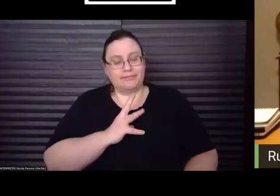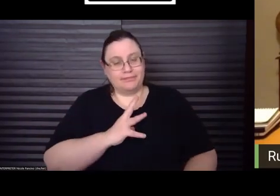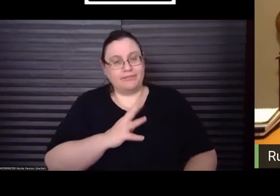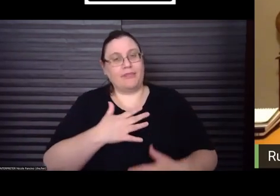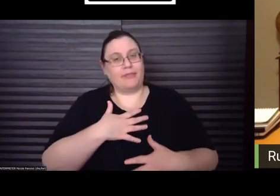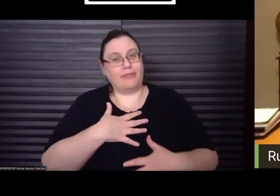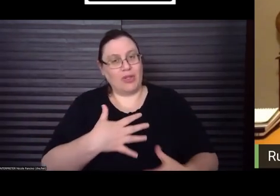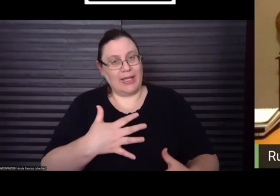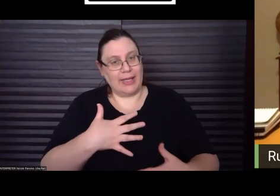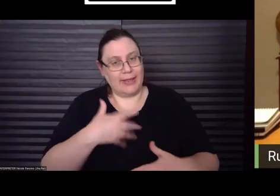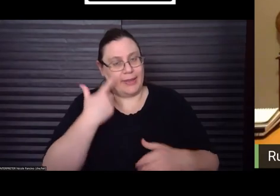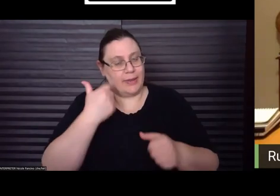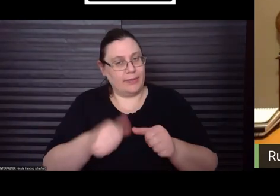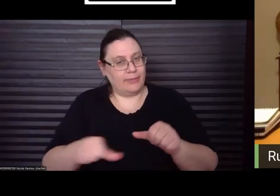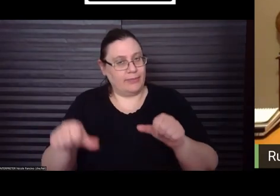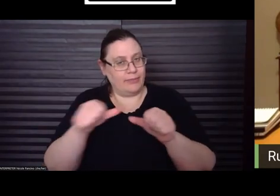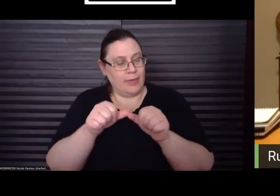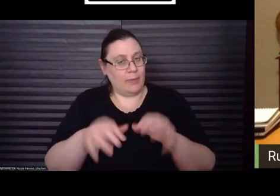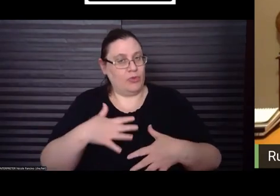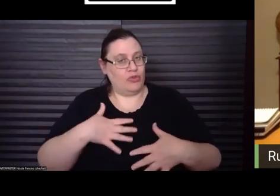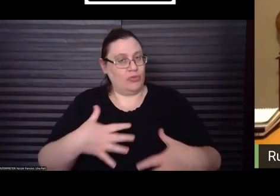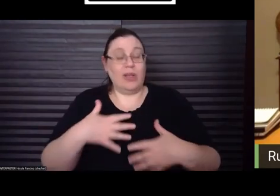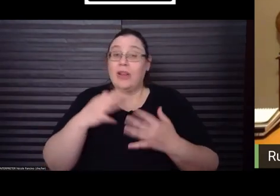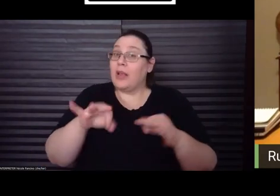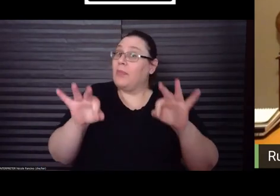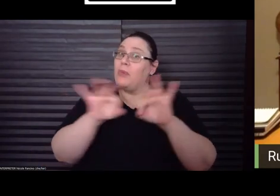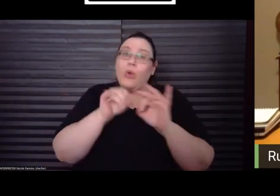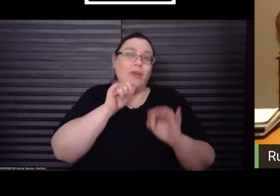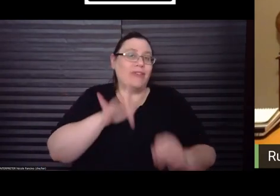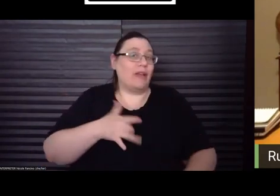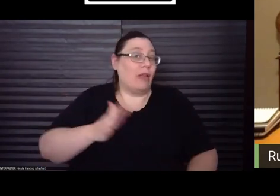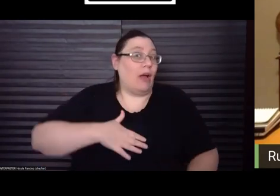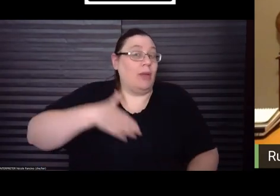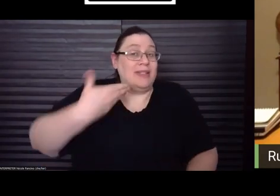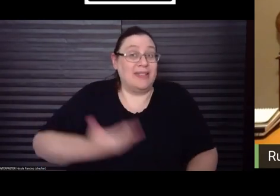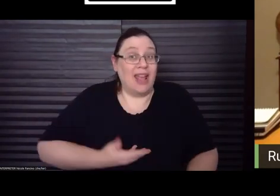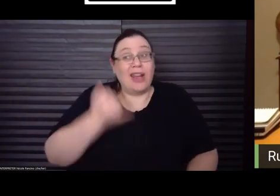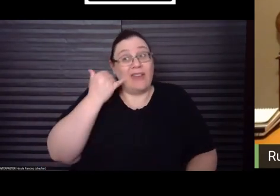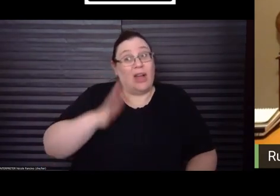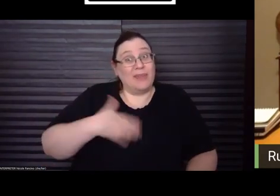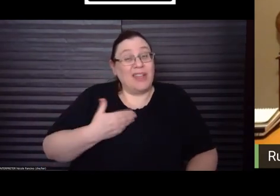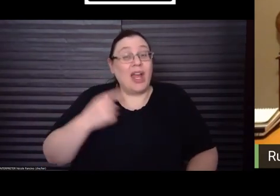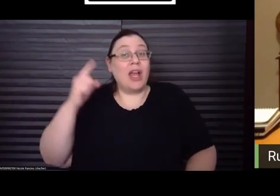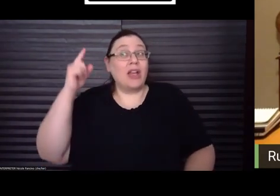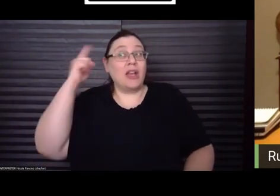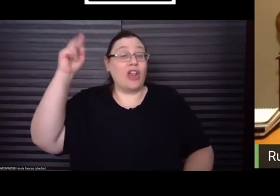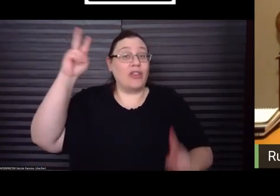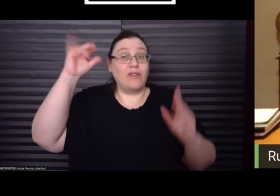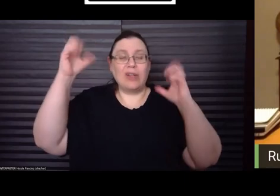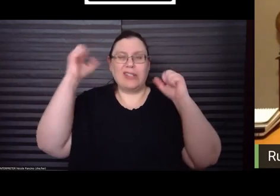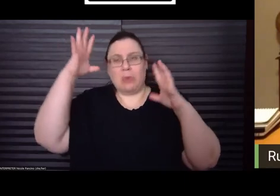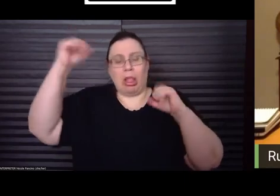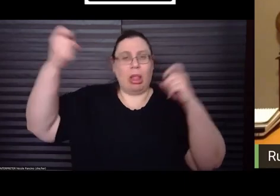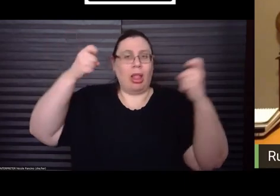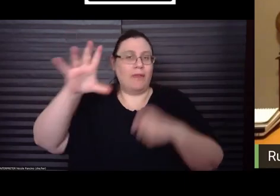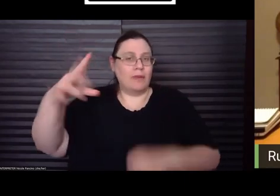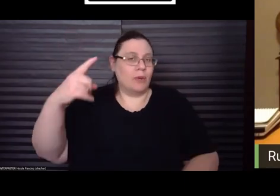to breathe. It's really important not to get upset, because then the voices will get the upper hand and take over your